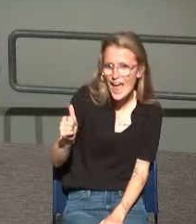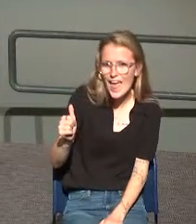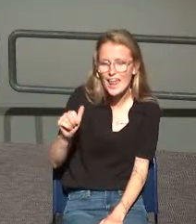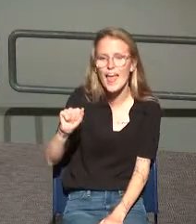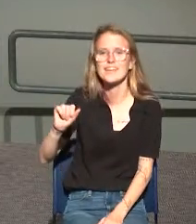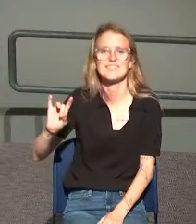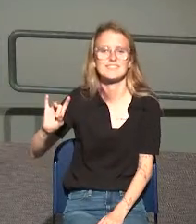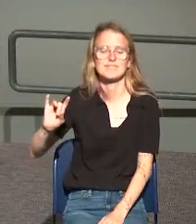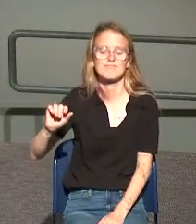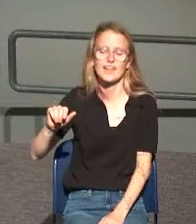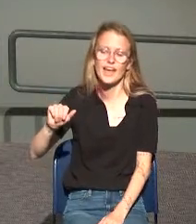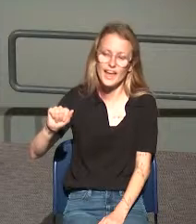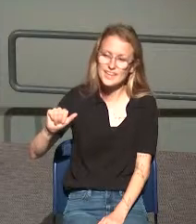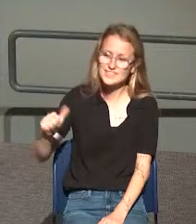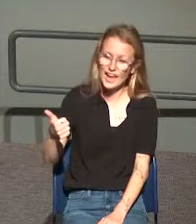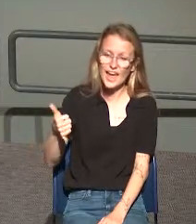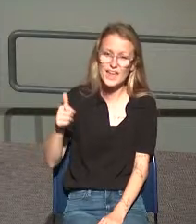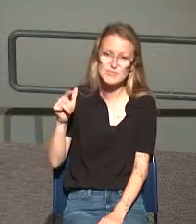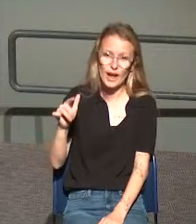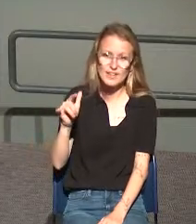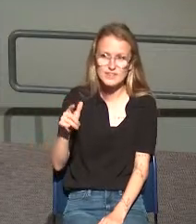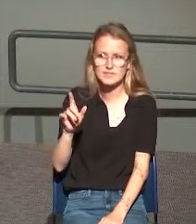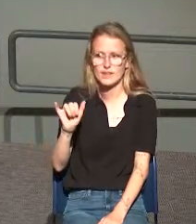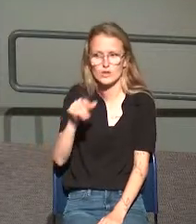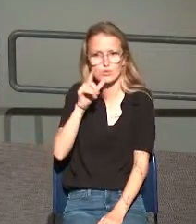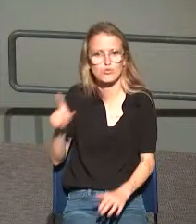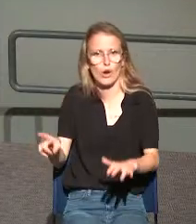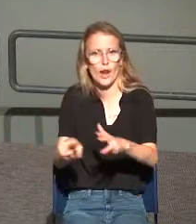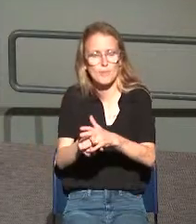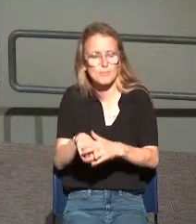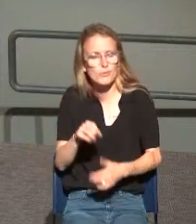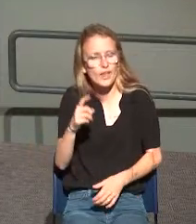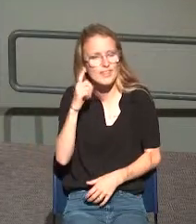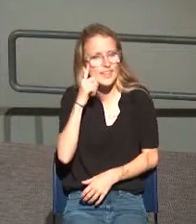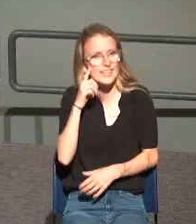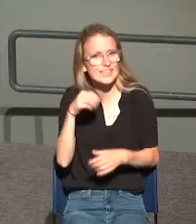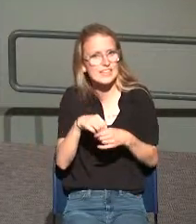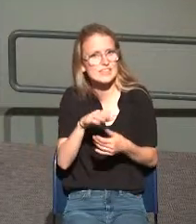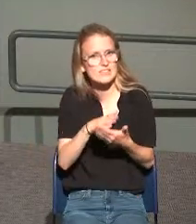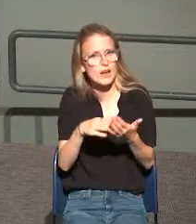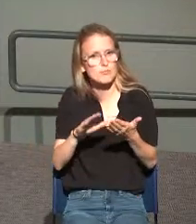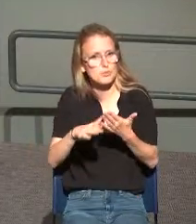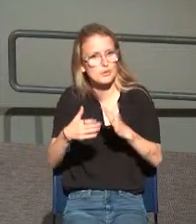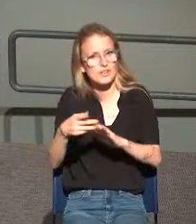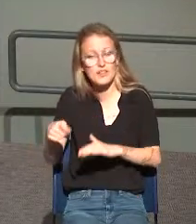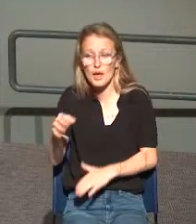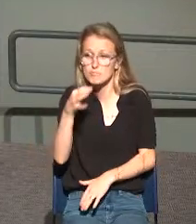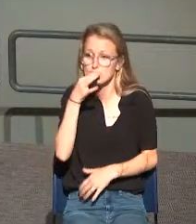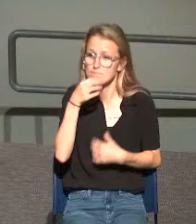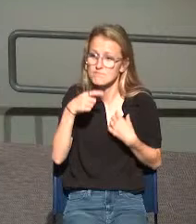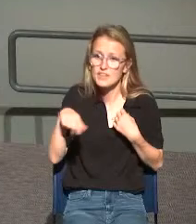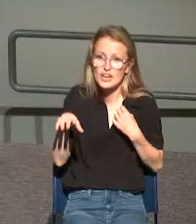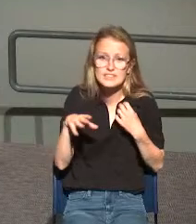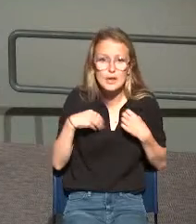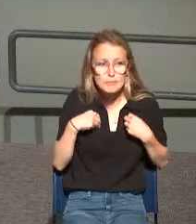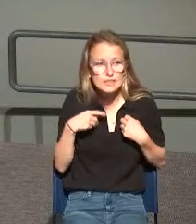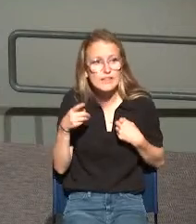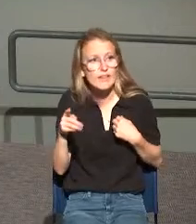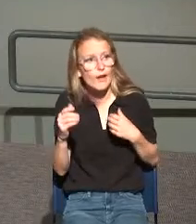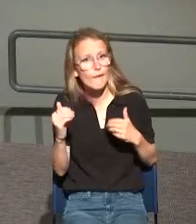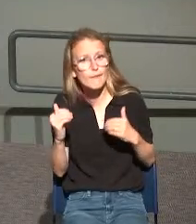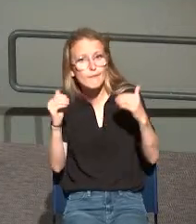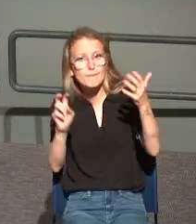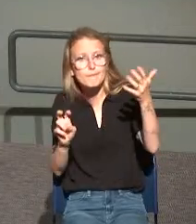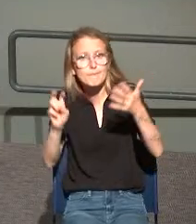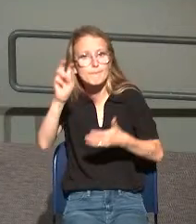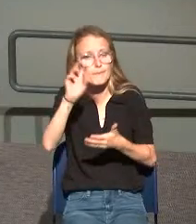showed up. So I think they're doing very well in some of the communities. They're accepted. They're getting into command jobs